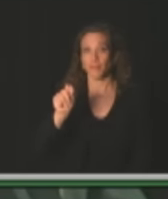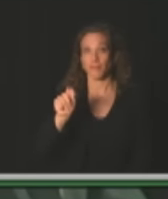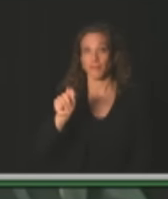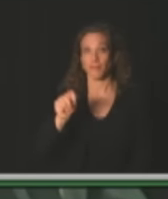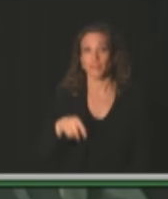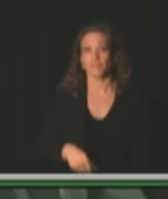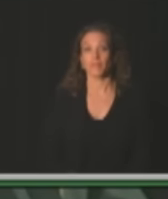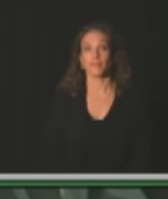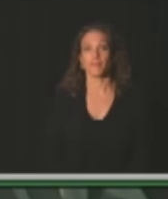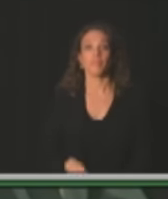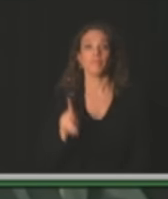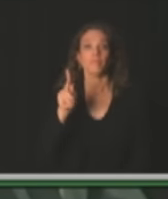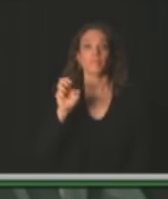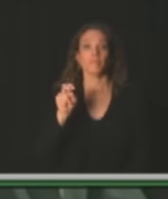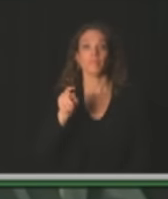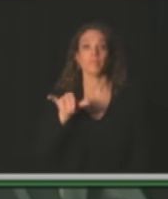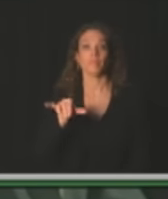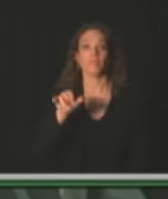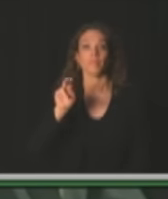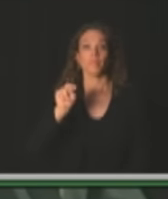Kenny Nguyen,